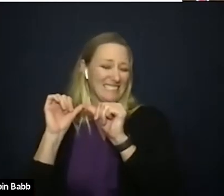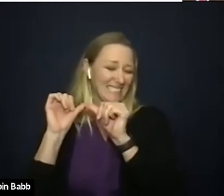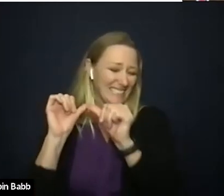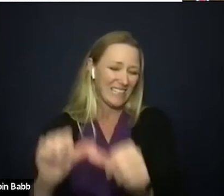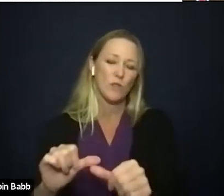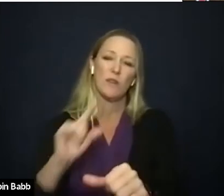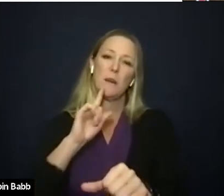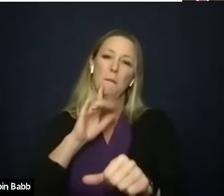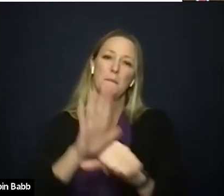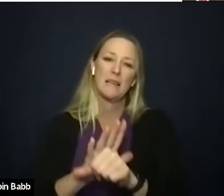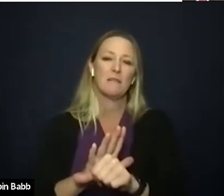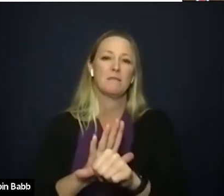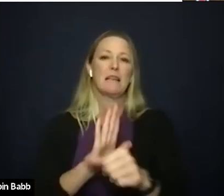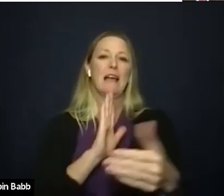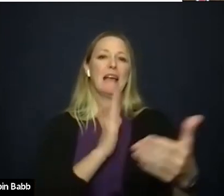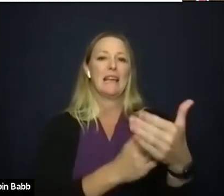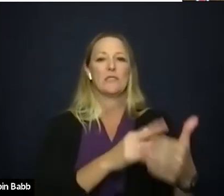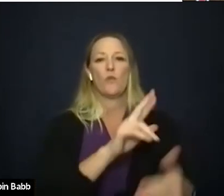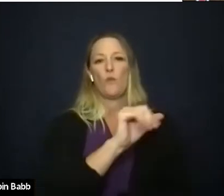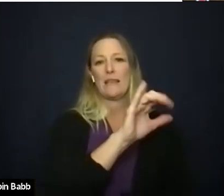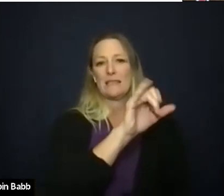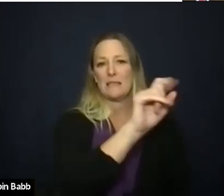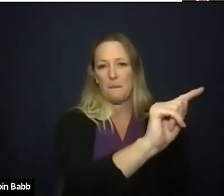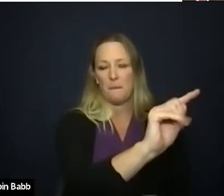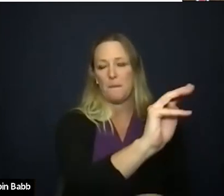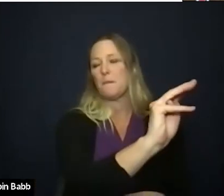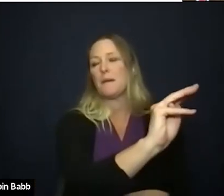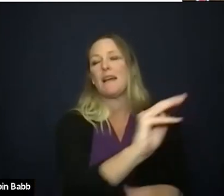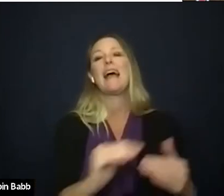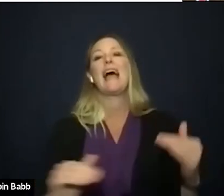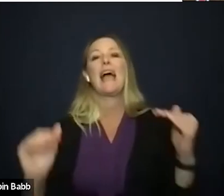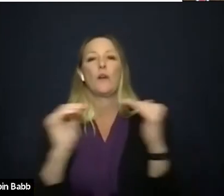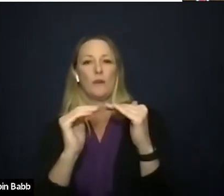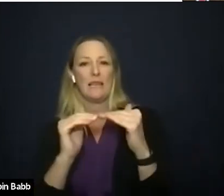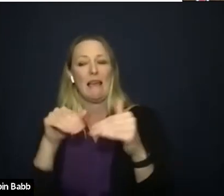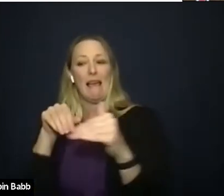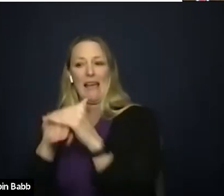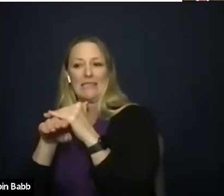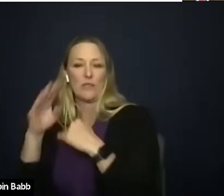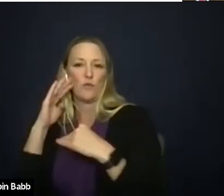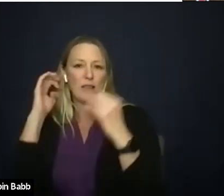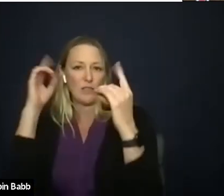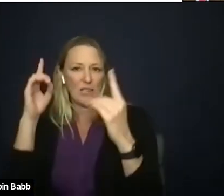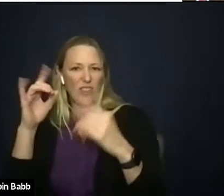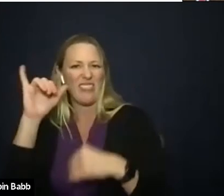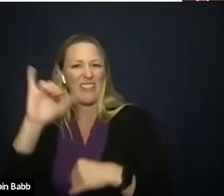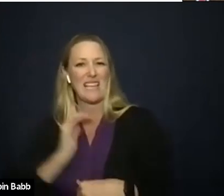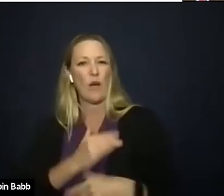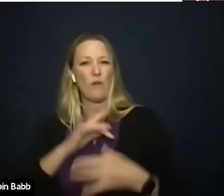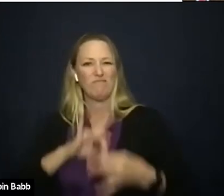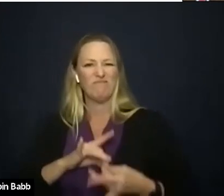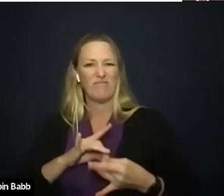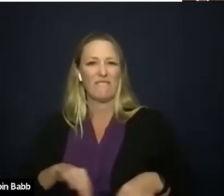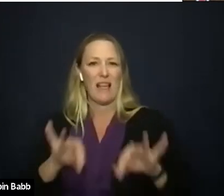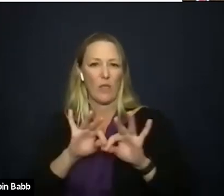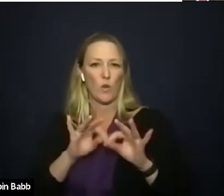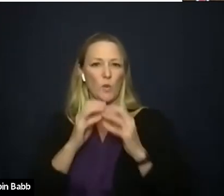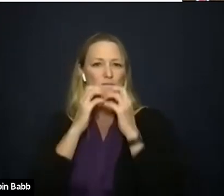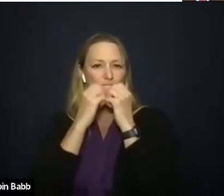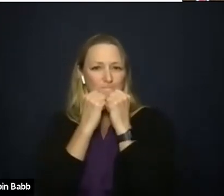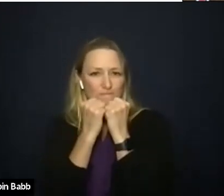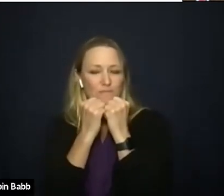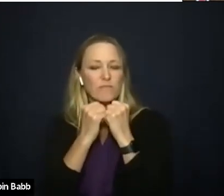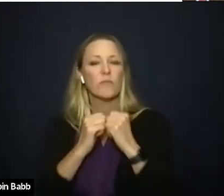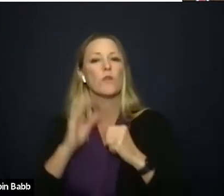anti-racism equity and access to education as a core value manifested by a steadfast commitment to